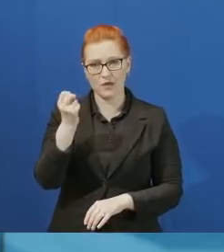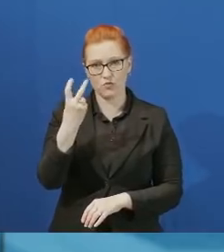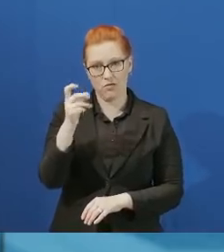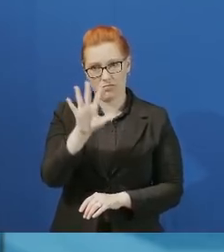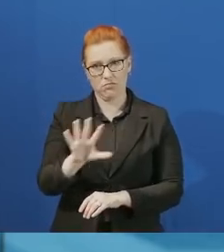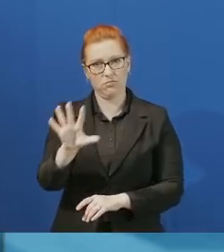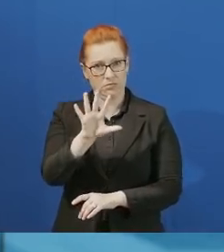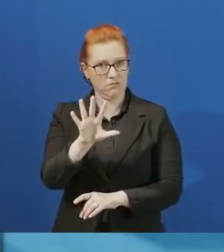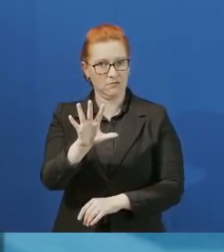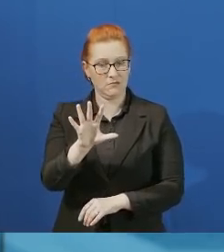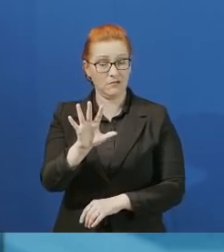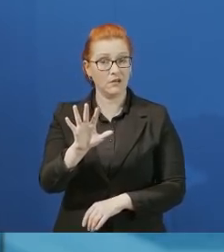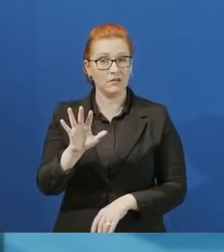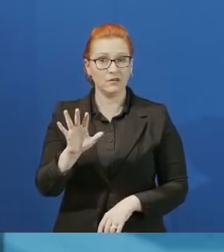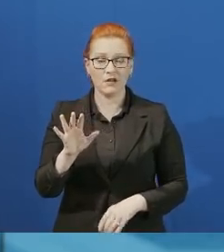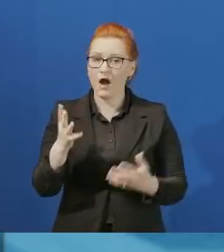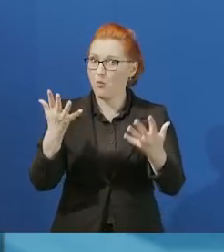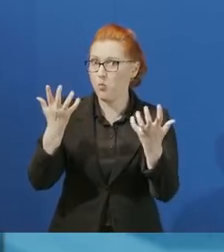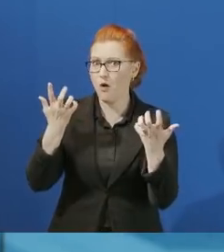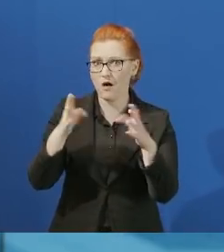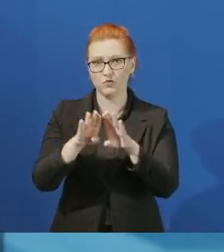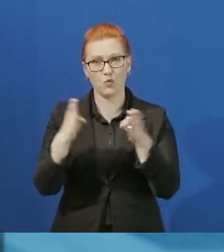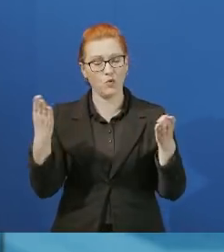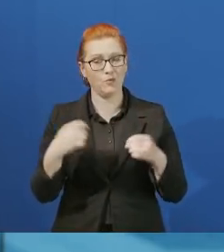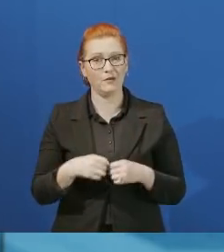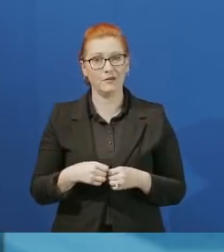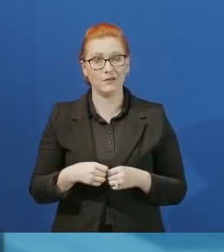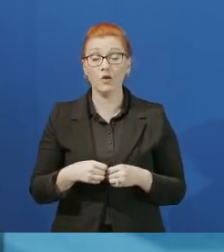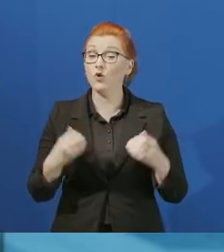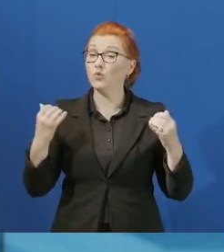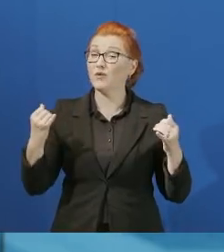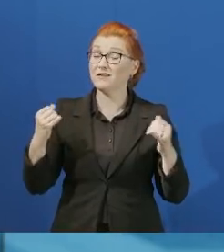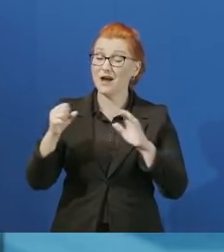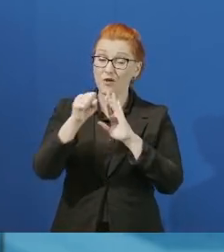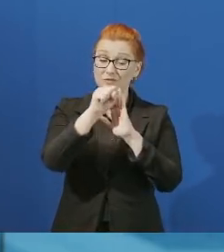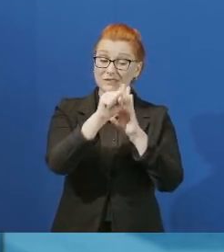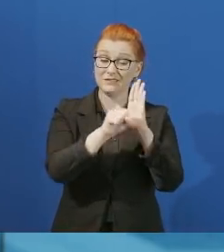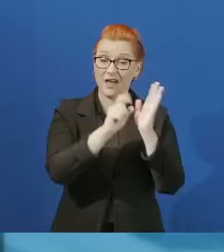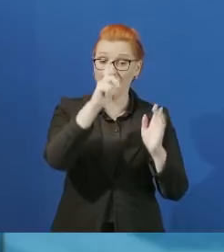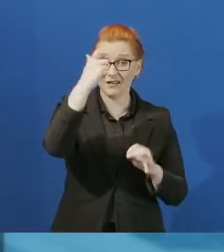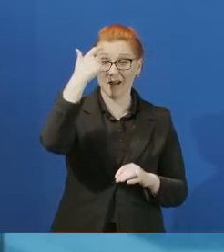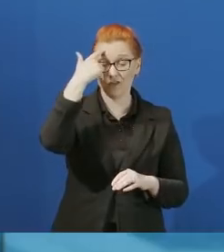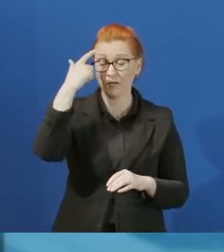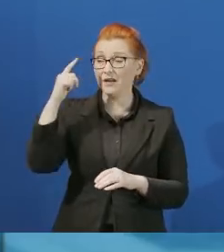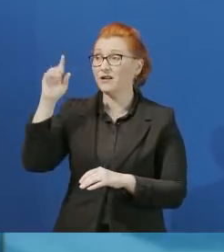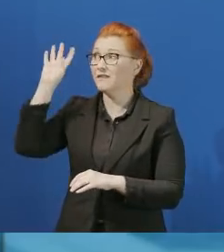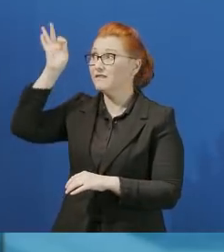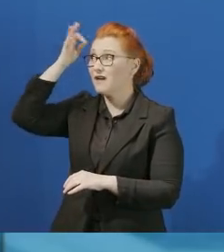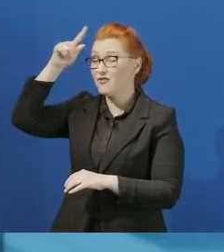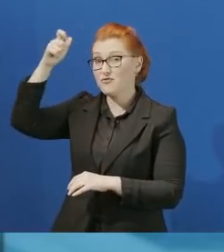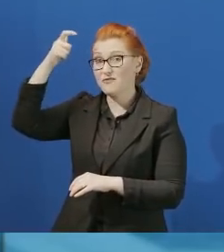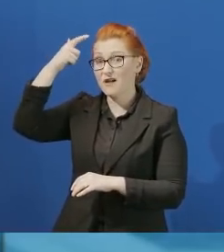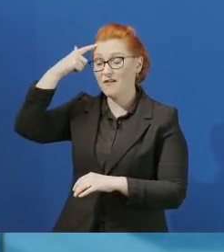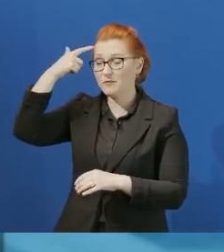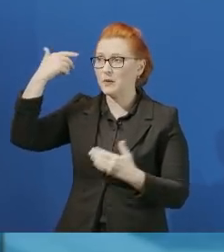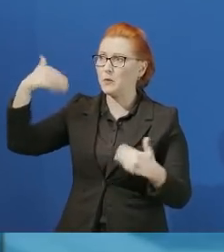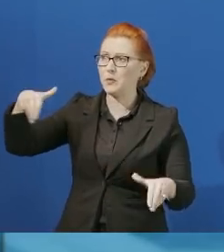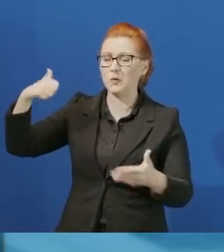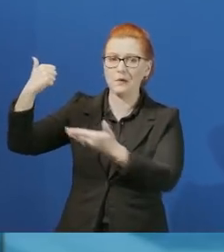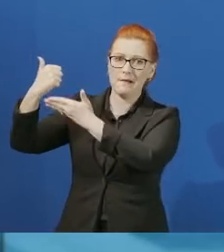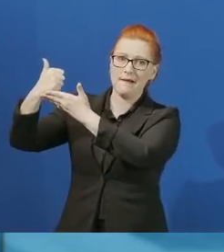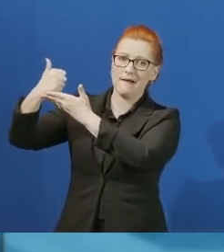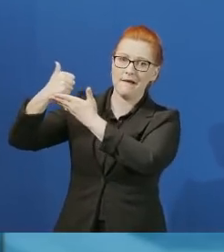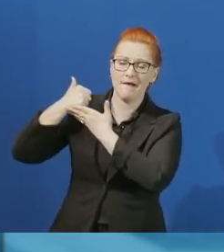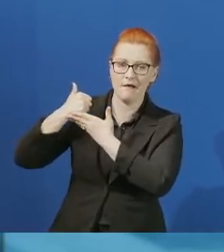help that is coming from the state and from the federal government. We'll be talking more specifically about that for